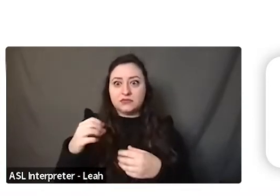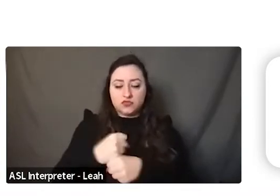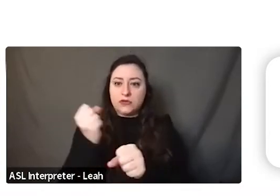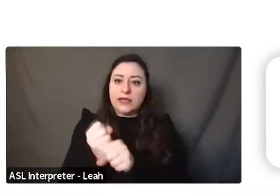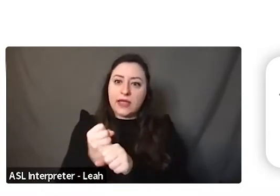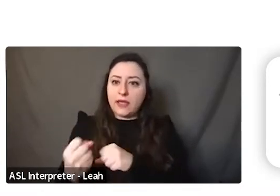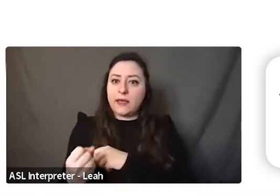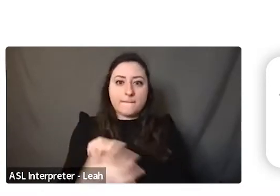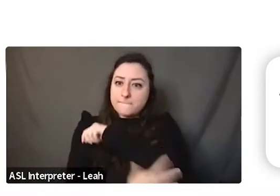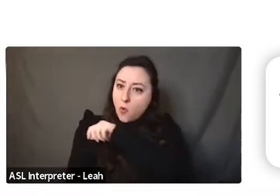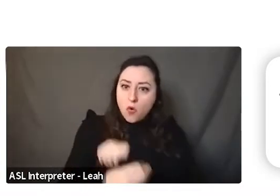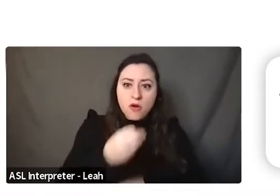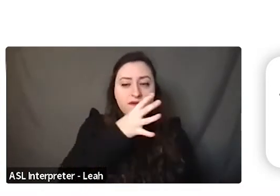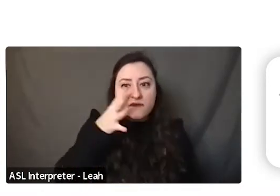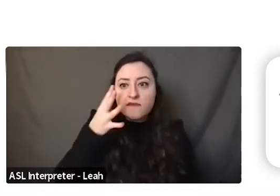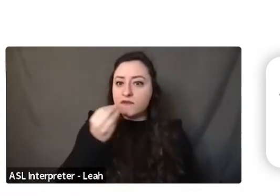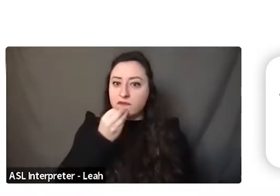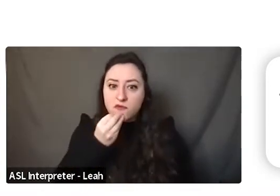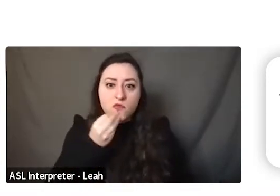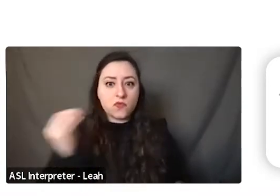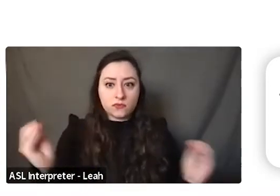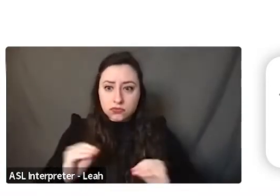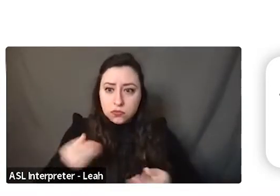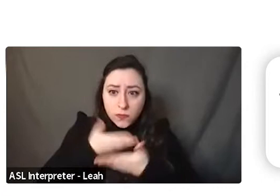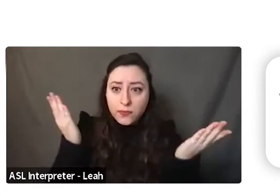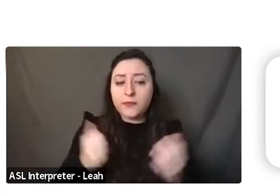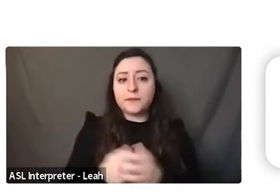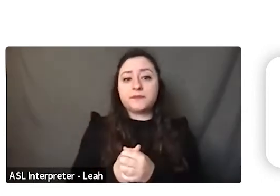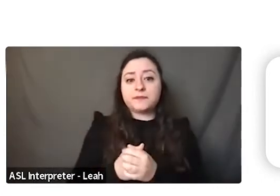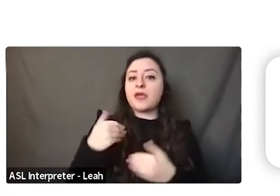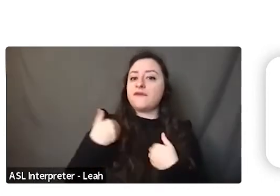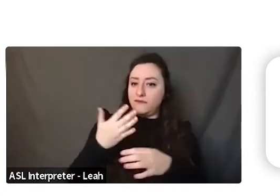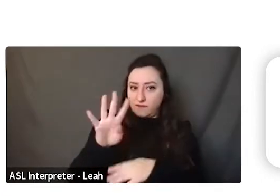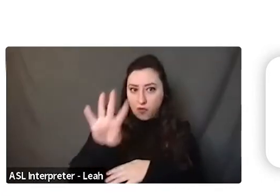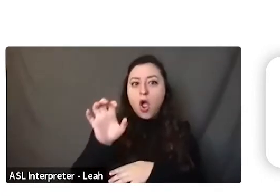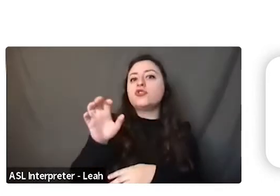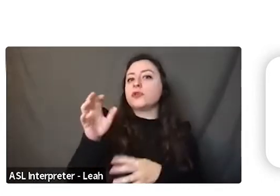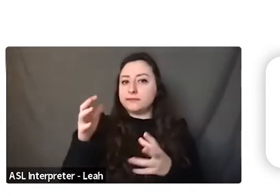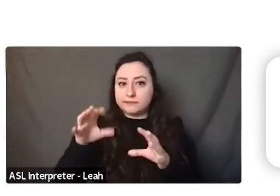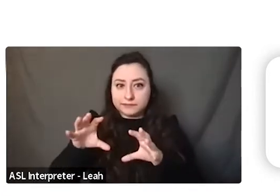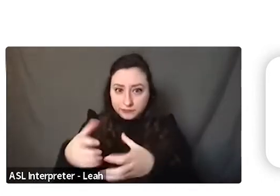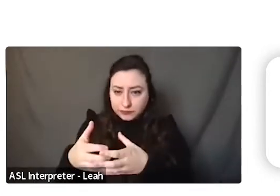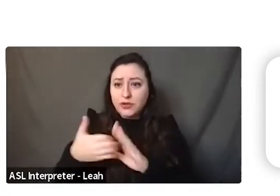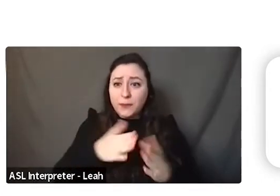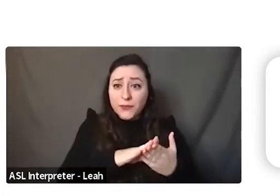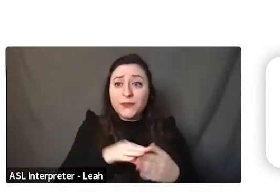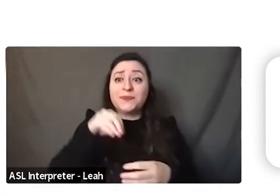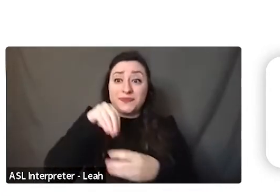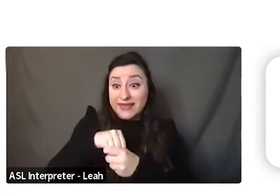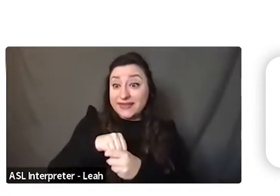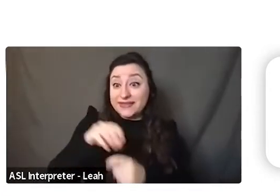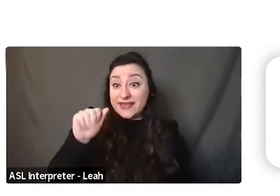as well. There are over 400 communities in the Amazon, as folks already said, and some of these communities are the